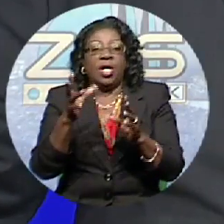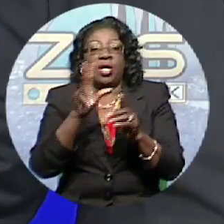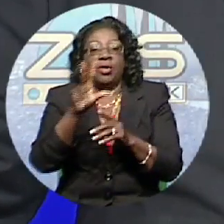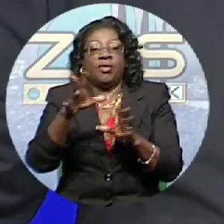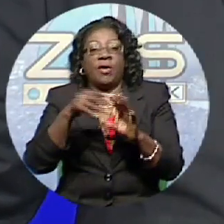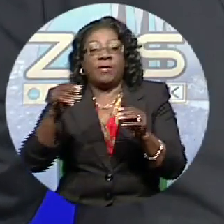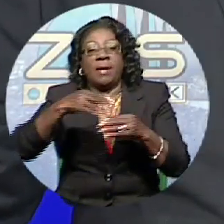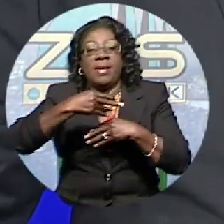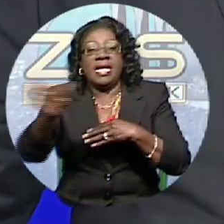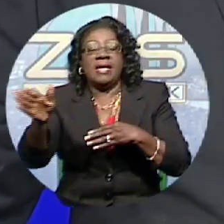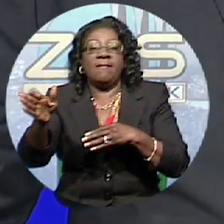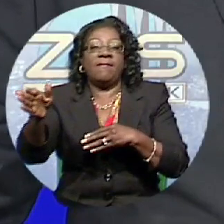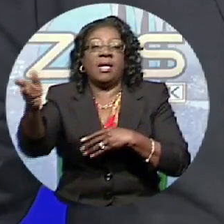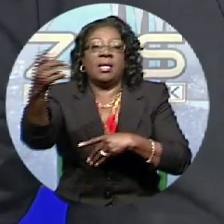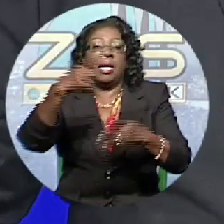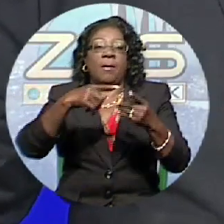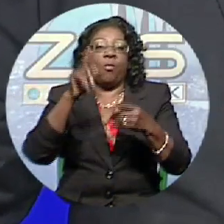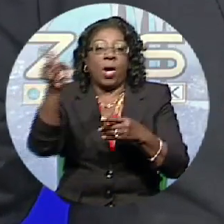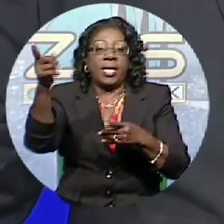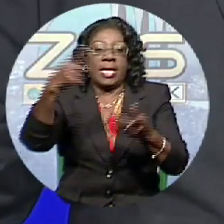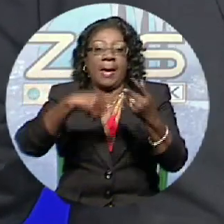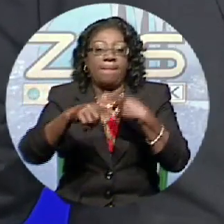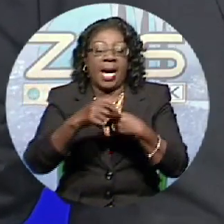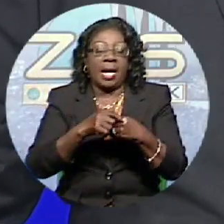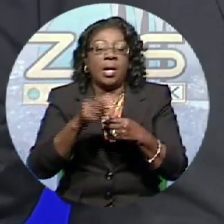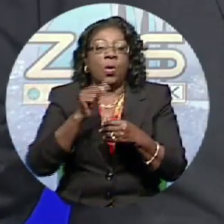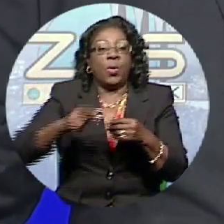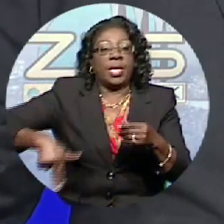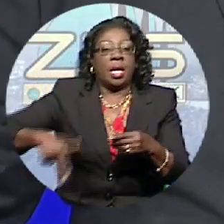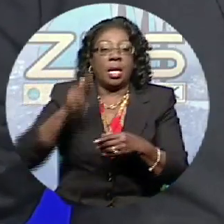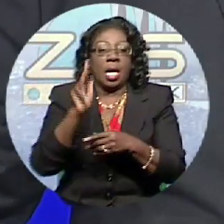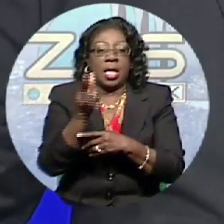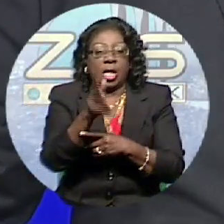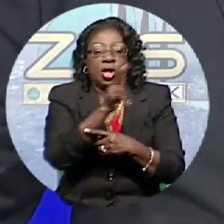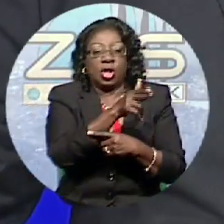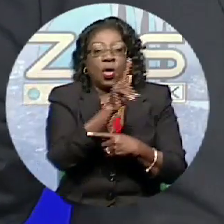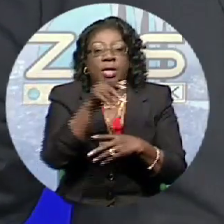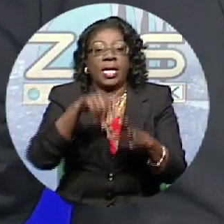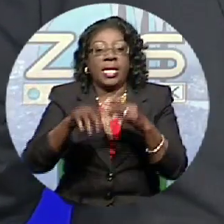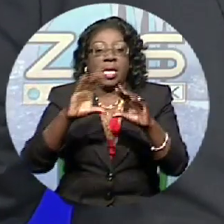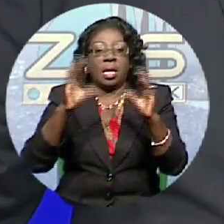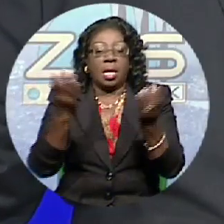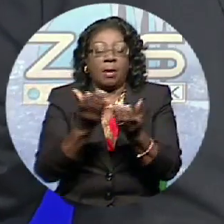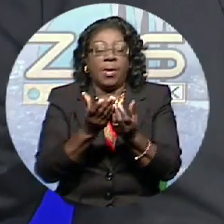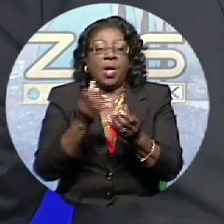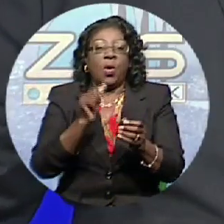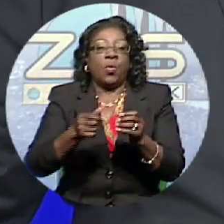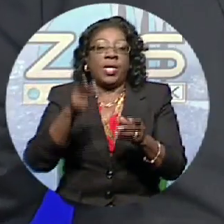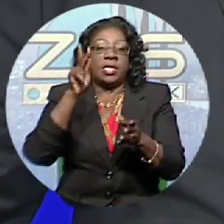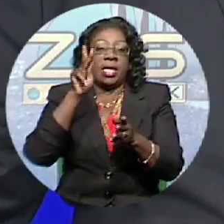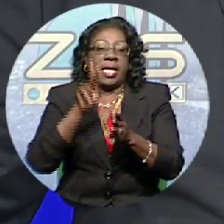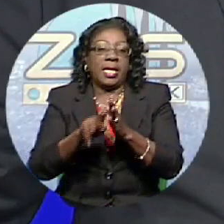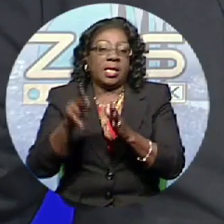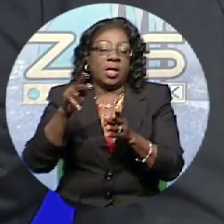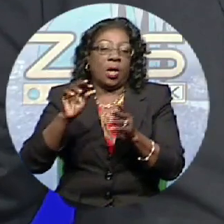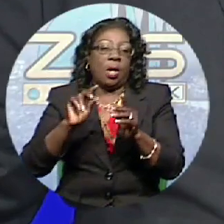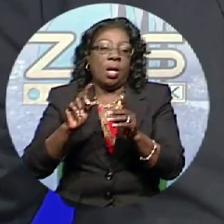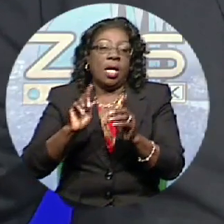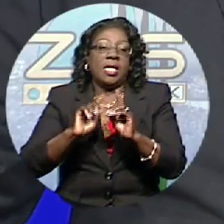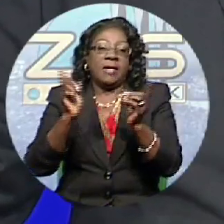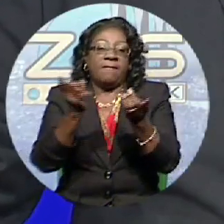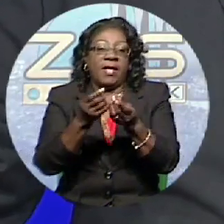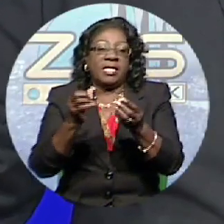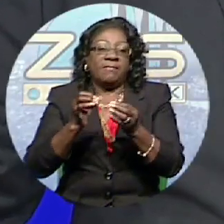the bar, threatening to return. One of the males reportedly came back and fired several shots, which hit Dorsett in the back and another man in his